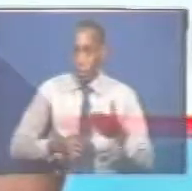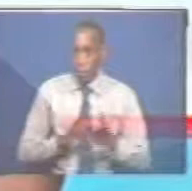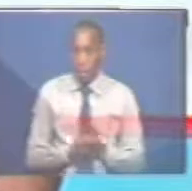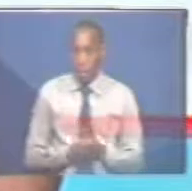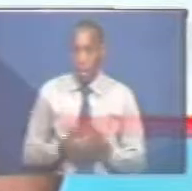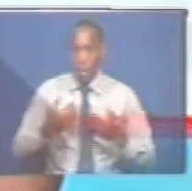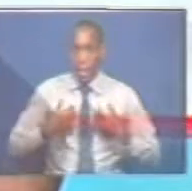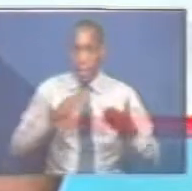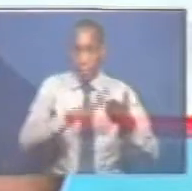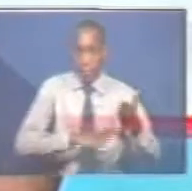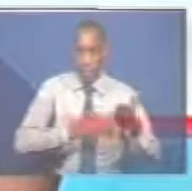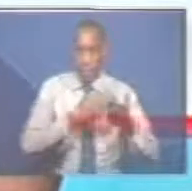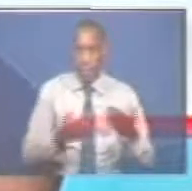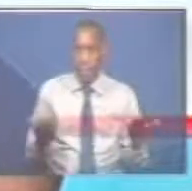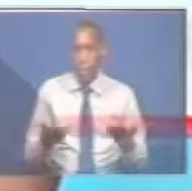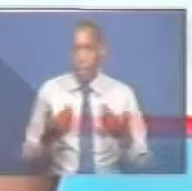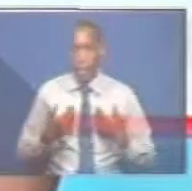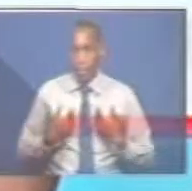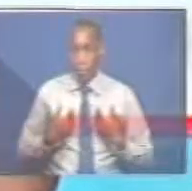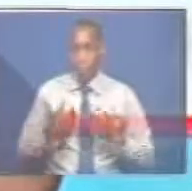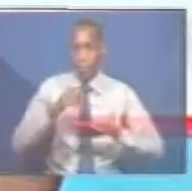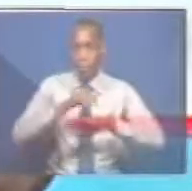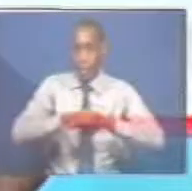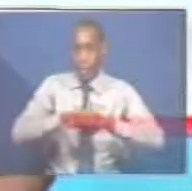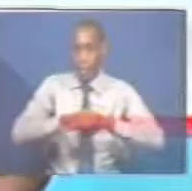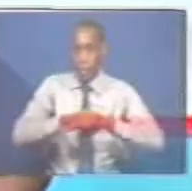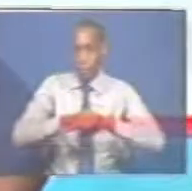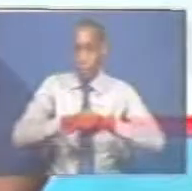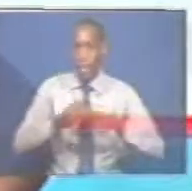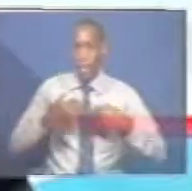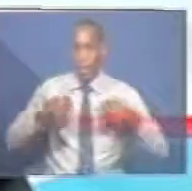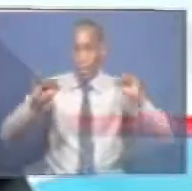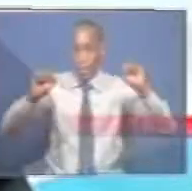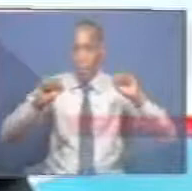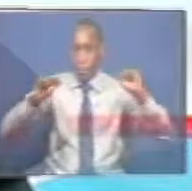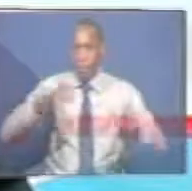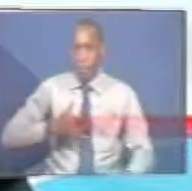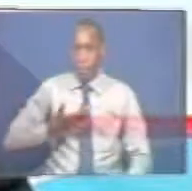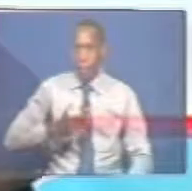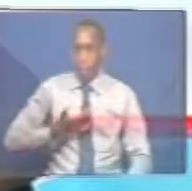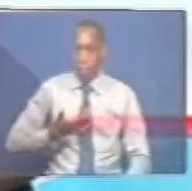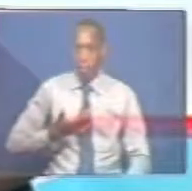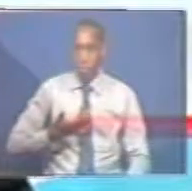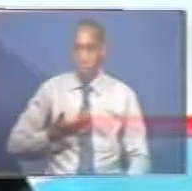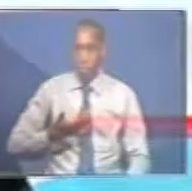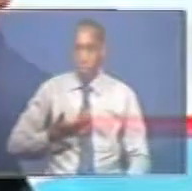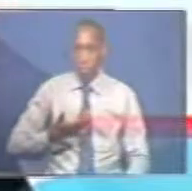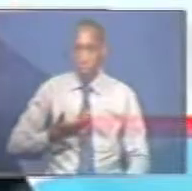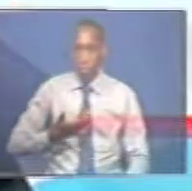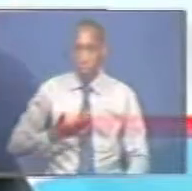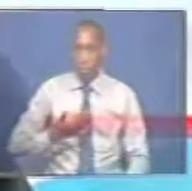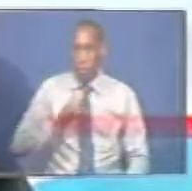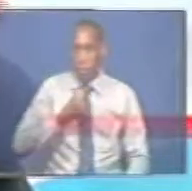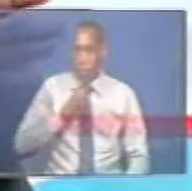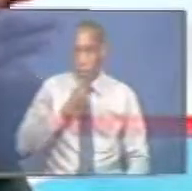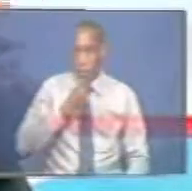a structure whereby there is an attachment. Okay. You know, there are those fans who feel like, I'm Guru. And then they start supporting